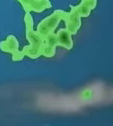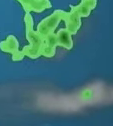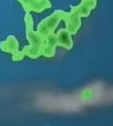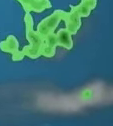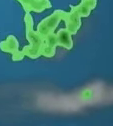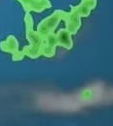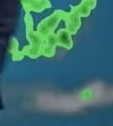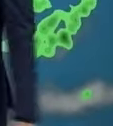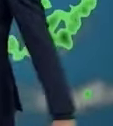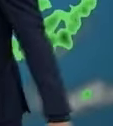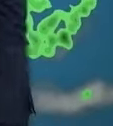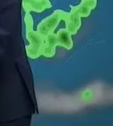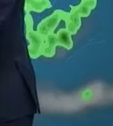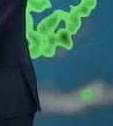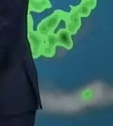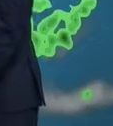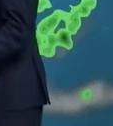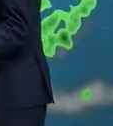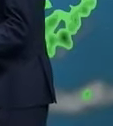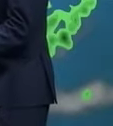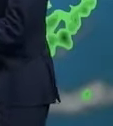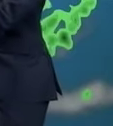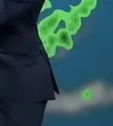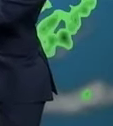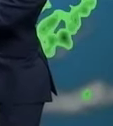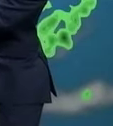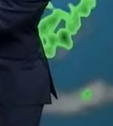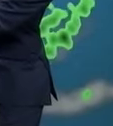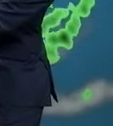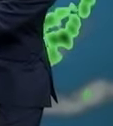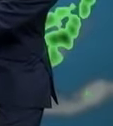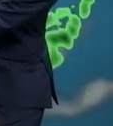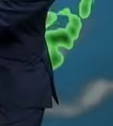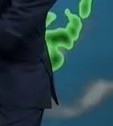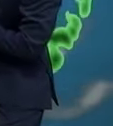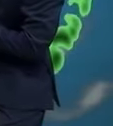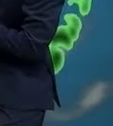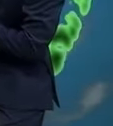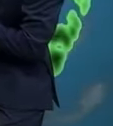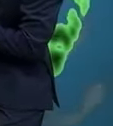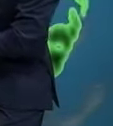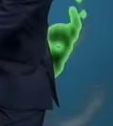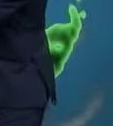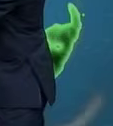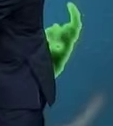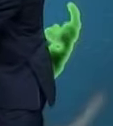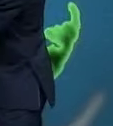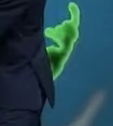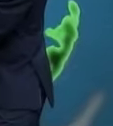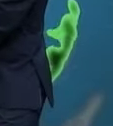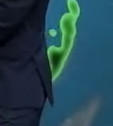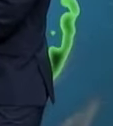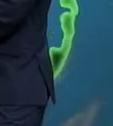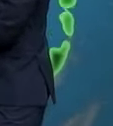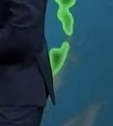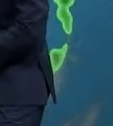could have a foggy morning for some areas on Tuesday, and later on in the day, the showers gradually spread further into the interior of the country, while berg